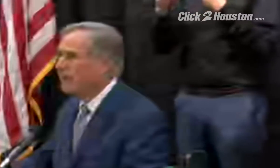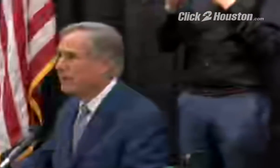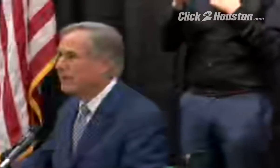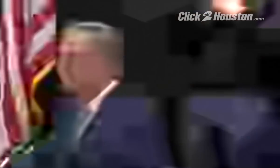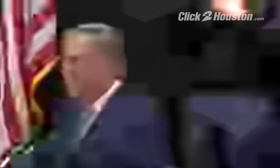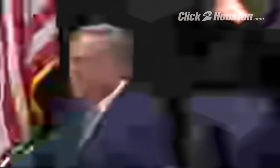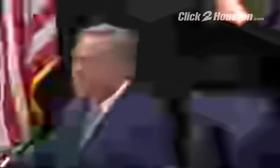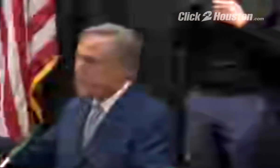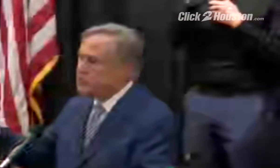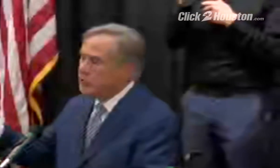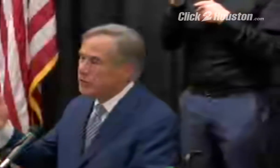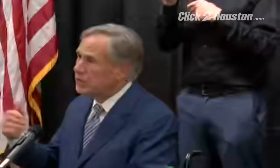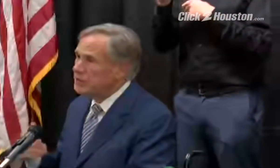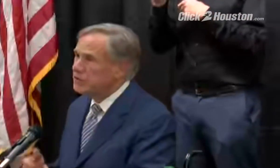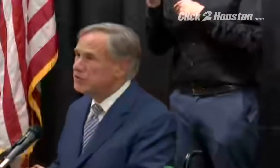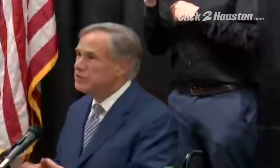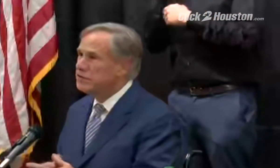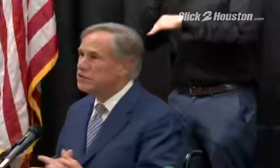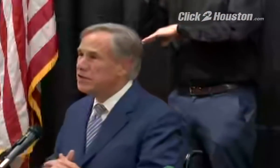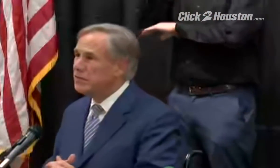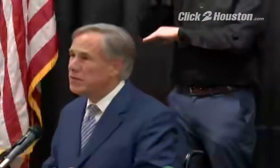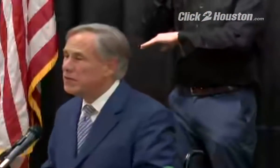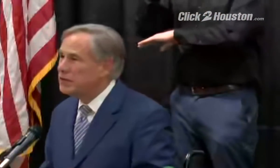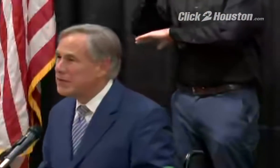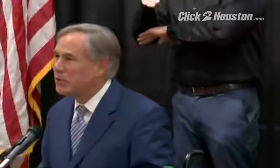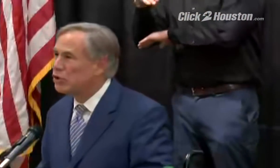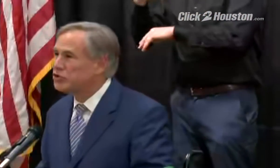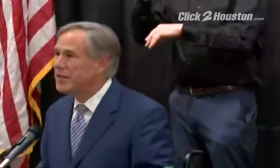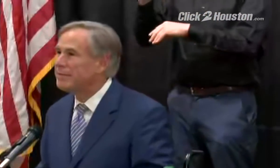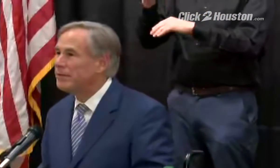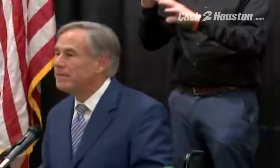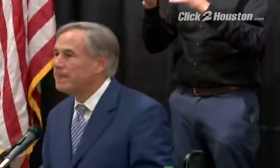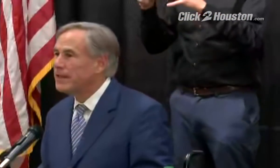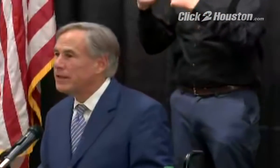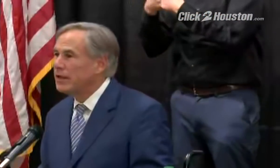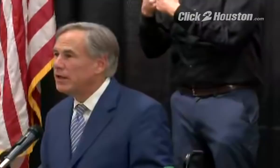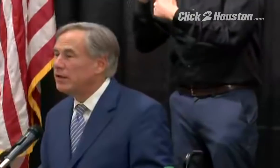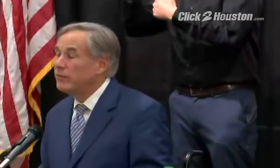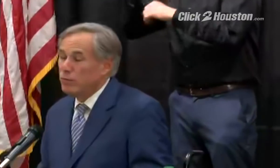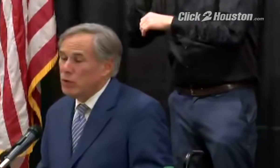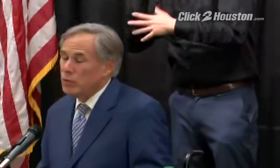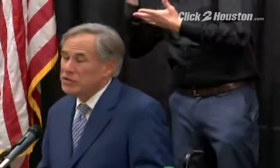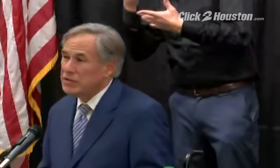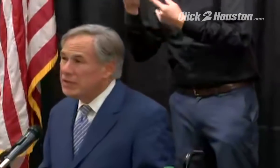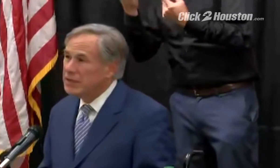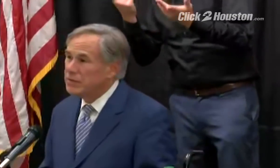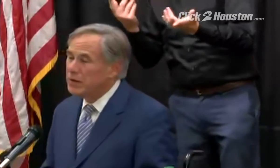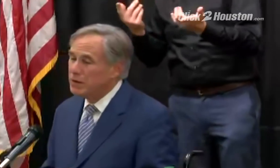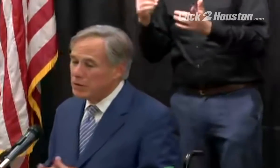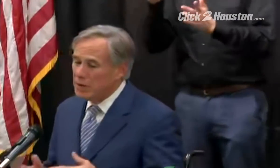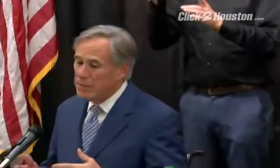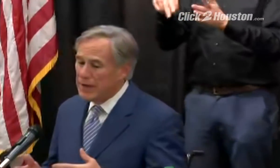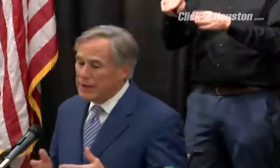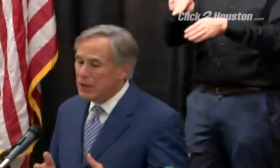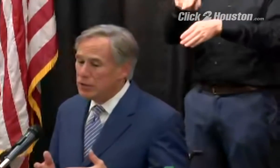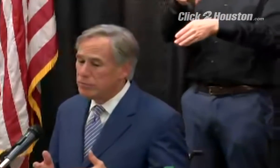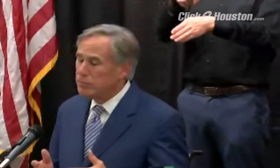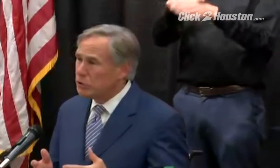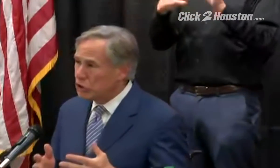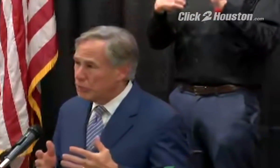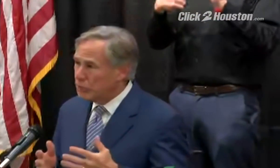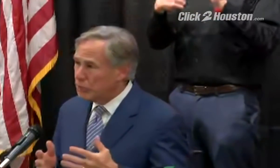games coming up. Yeah, and so listen, this is a typical example of what we see about